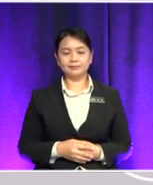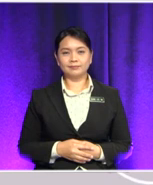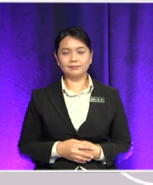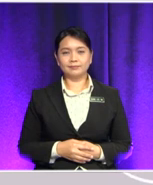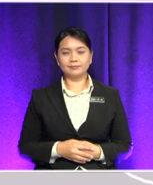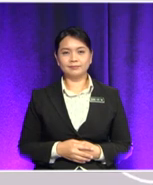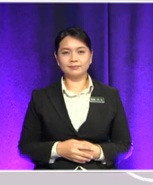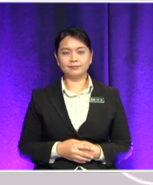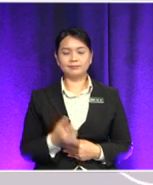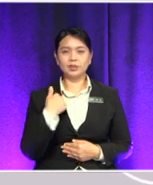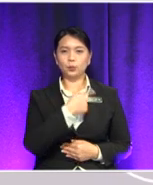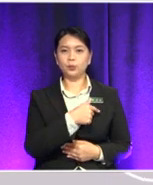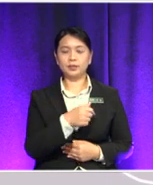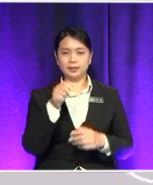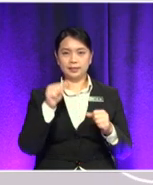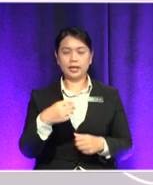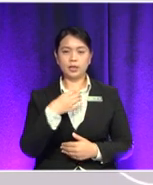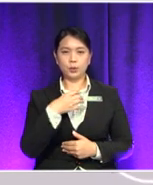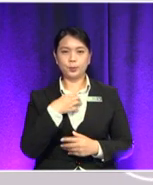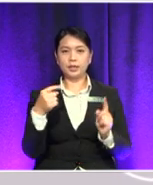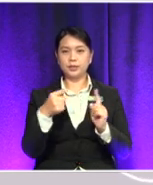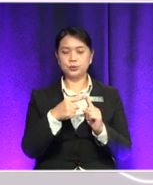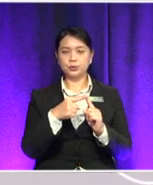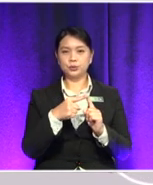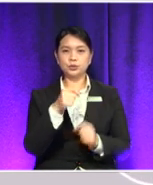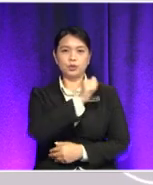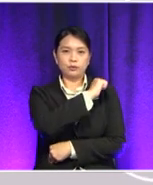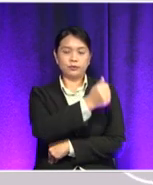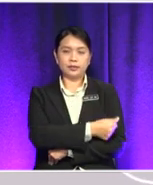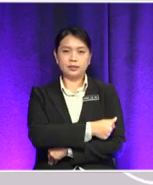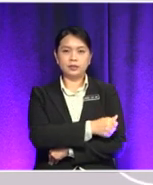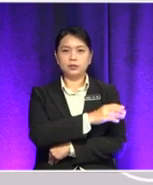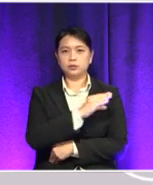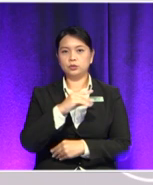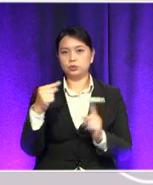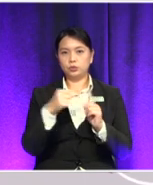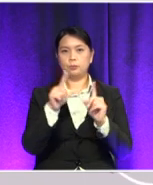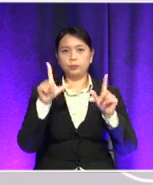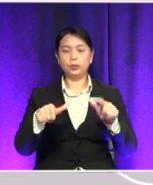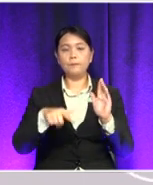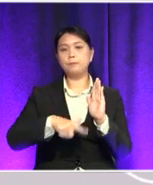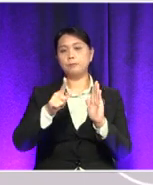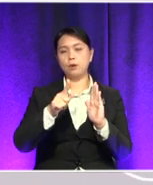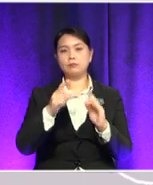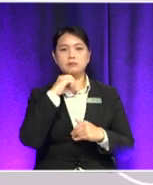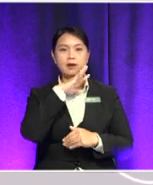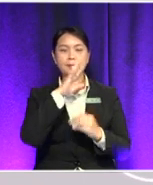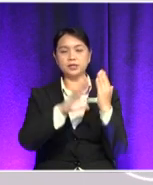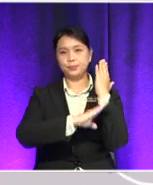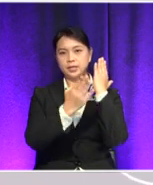I think we can complain to authority to add more rubbish bin so we can throw bins at it. In it, I